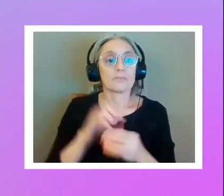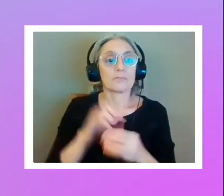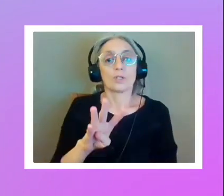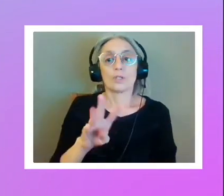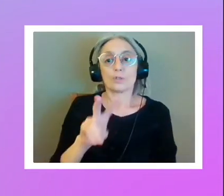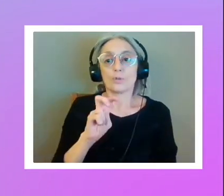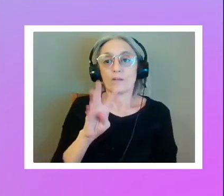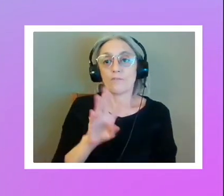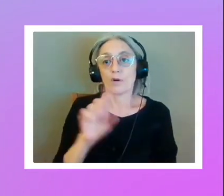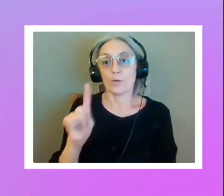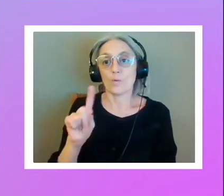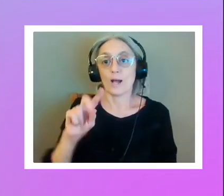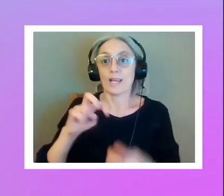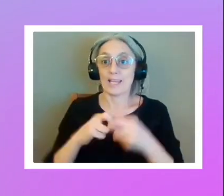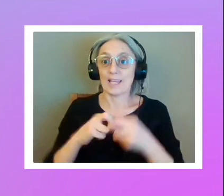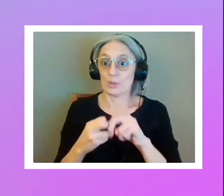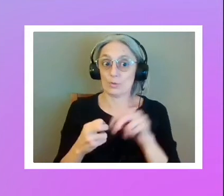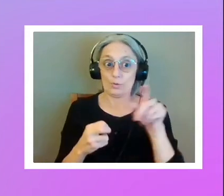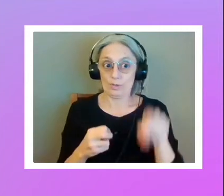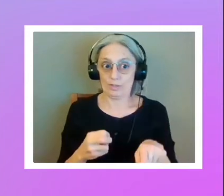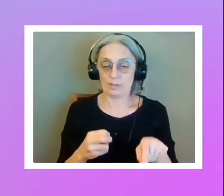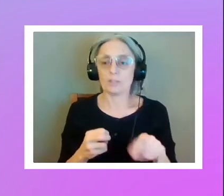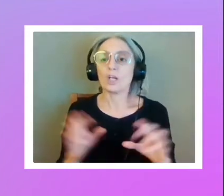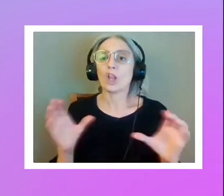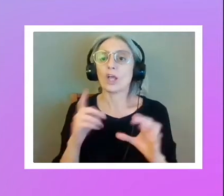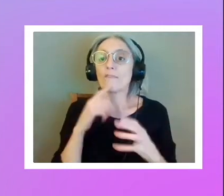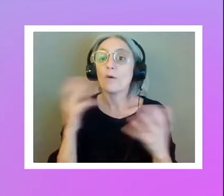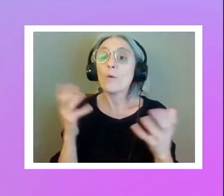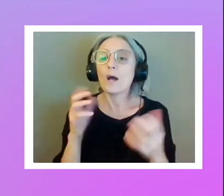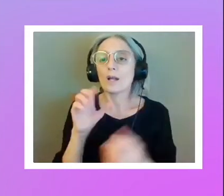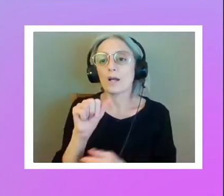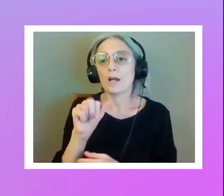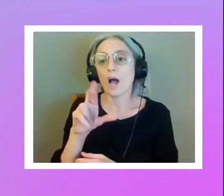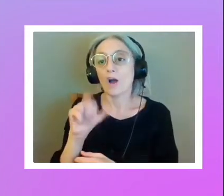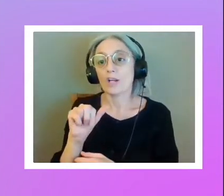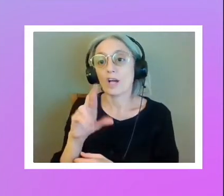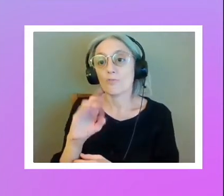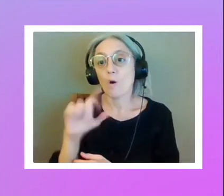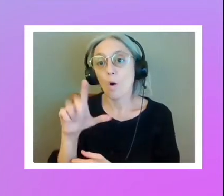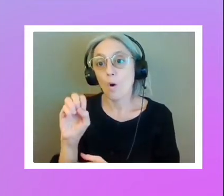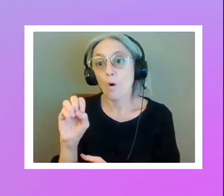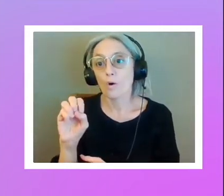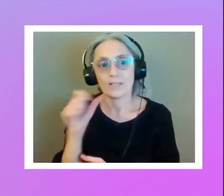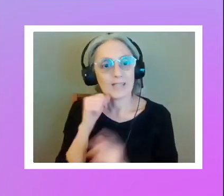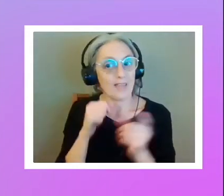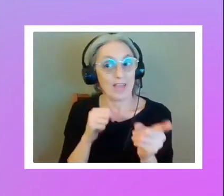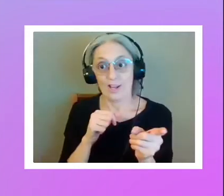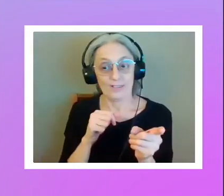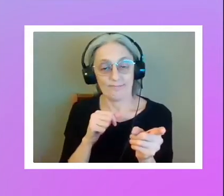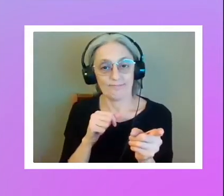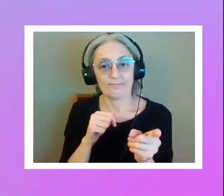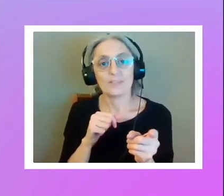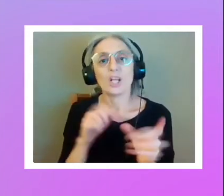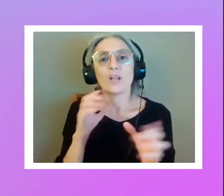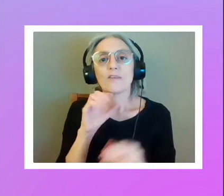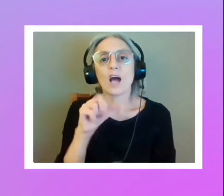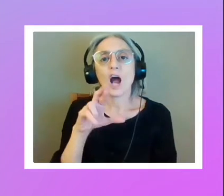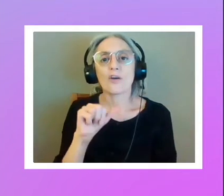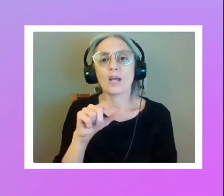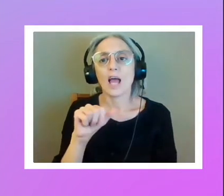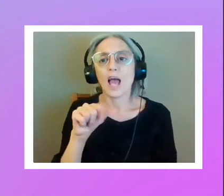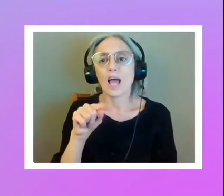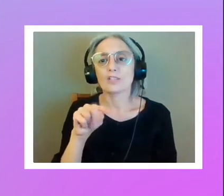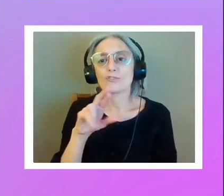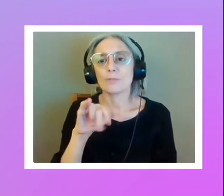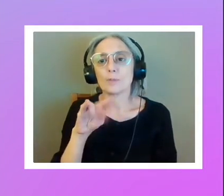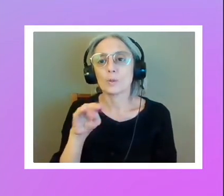241 issues. What is it looking for? That ARIA role, it's not there. It's looking for those ARIA attributes.